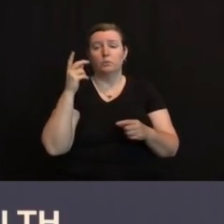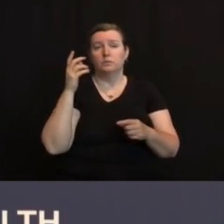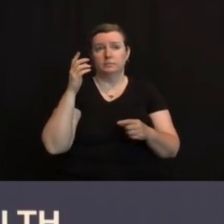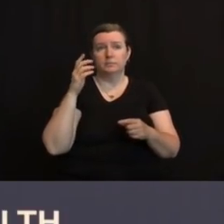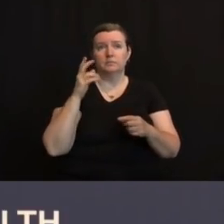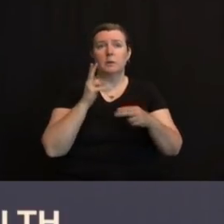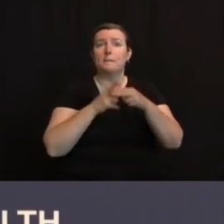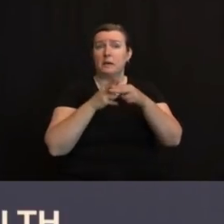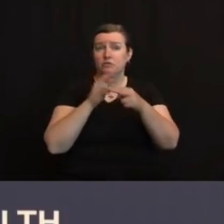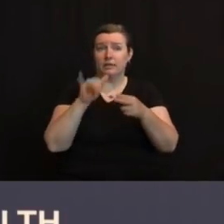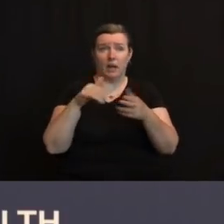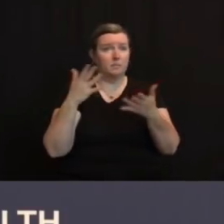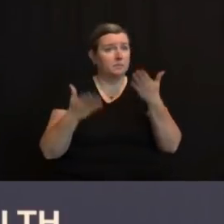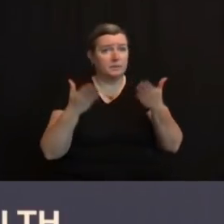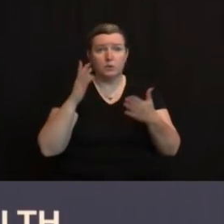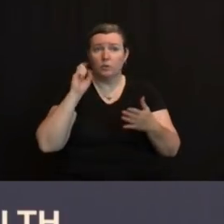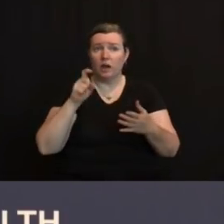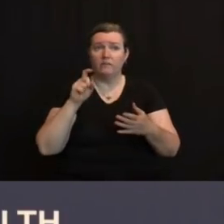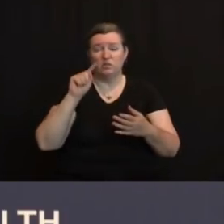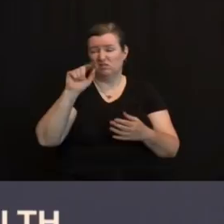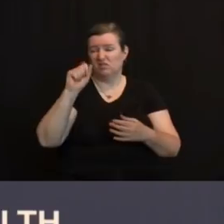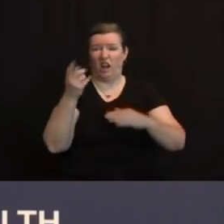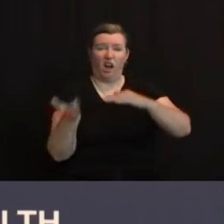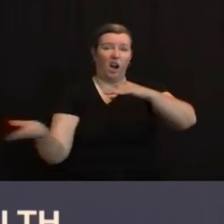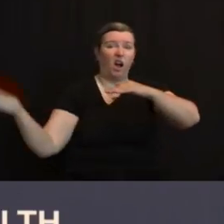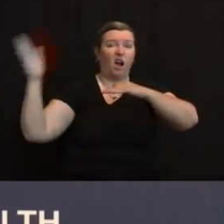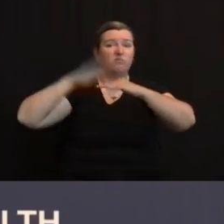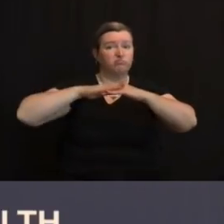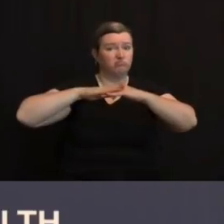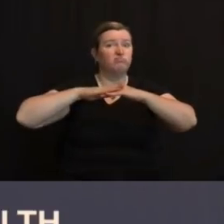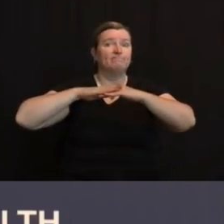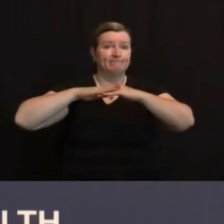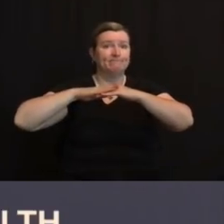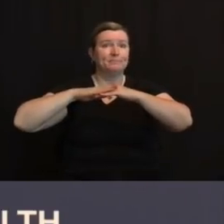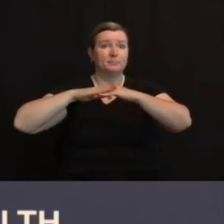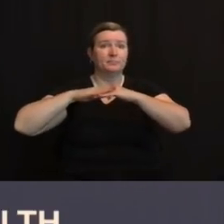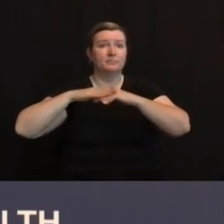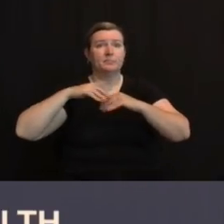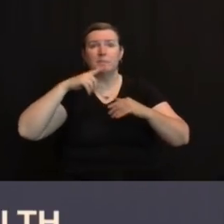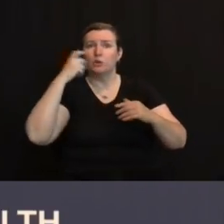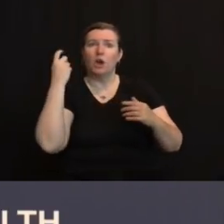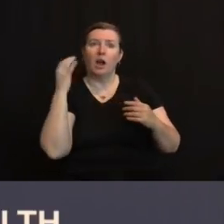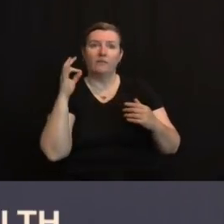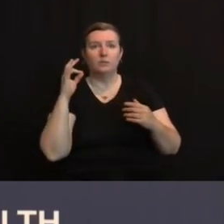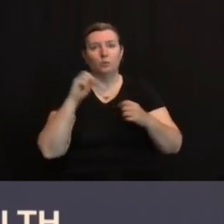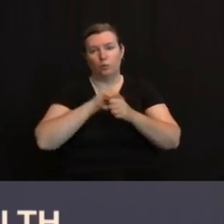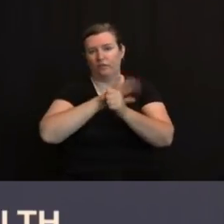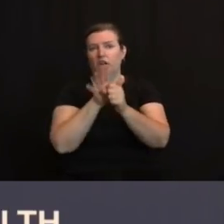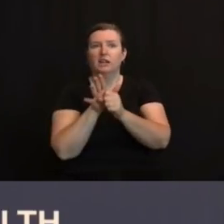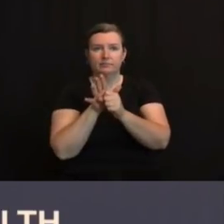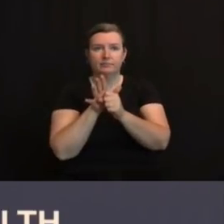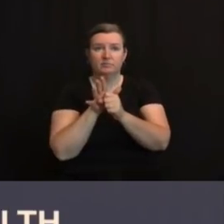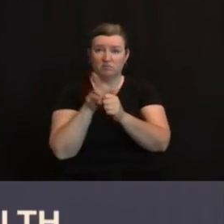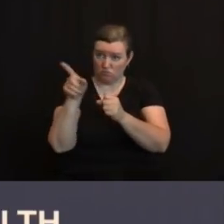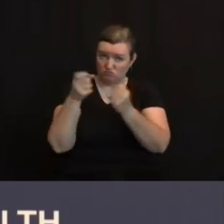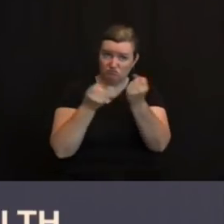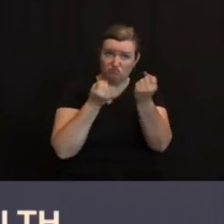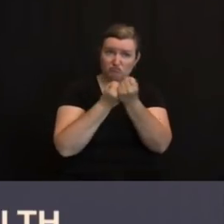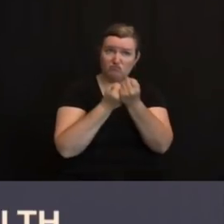a tax increase to bridge the budget gap caused by COVID-19. Would you support a tax increase?